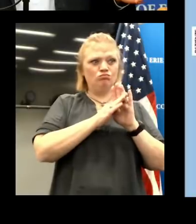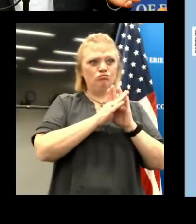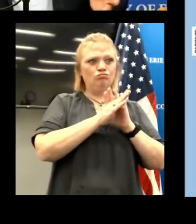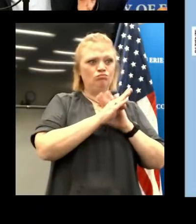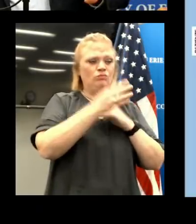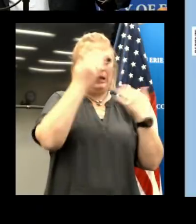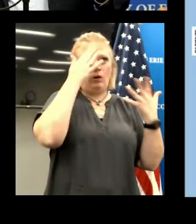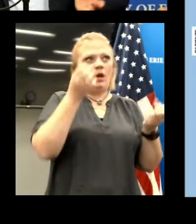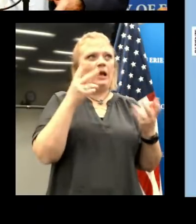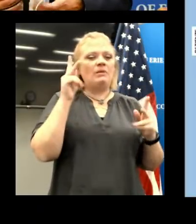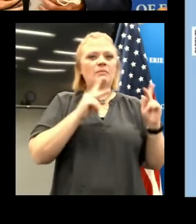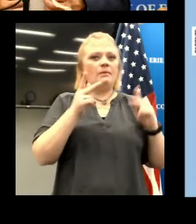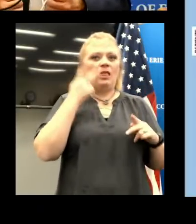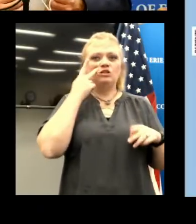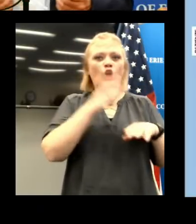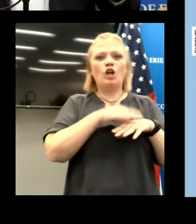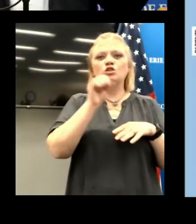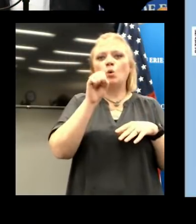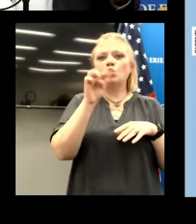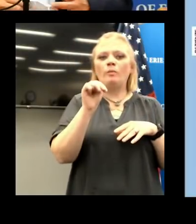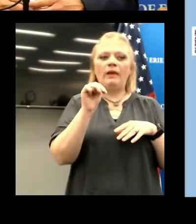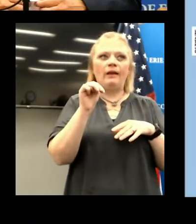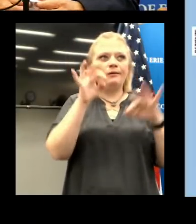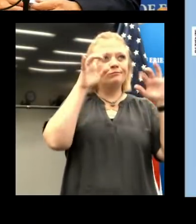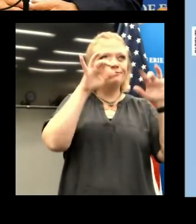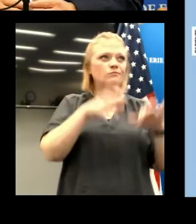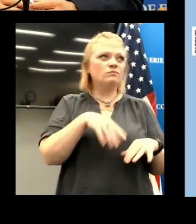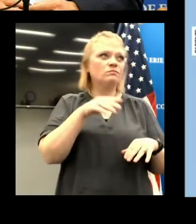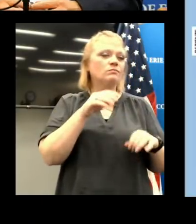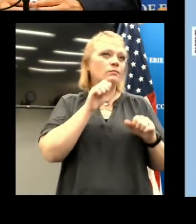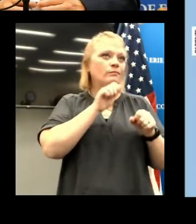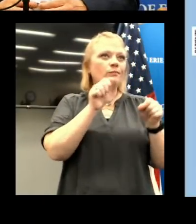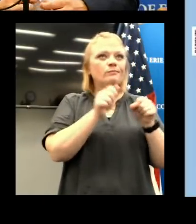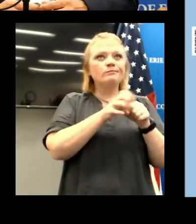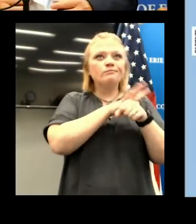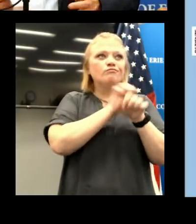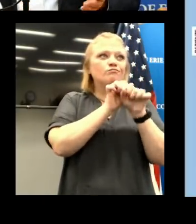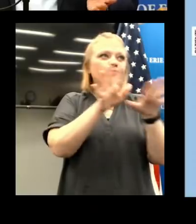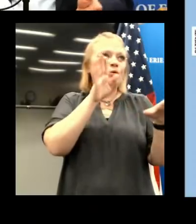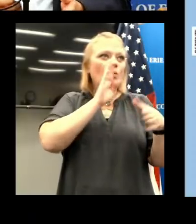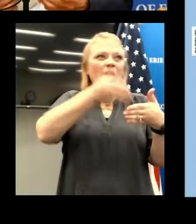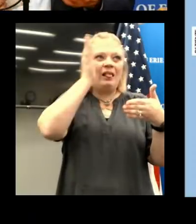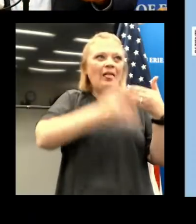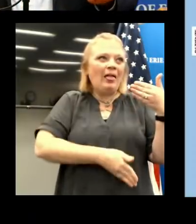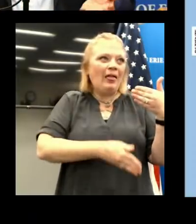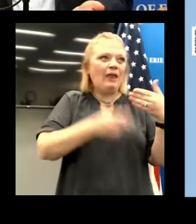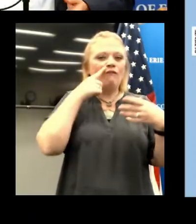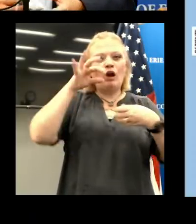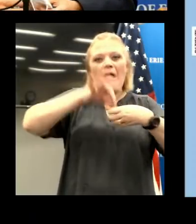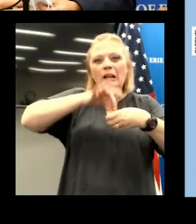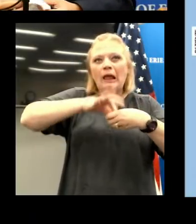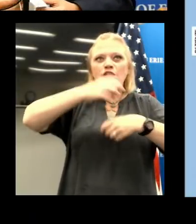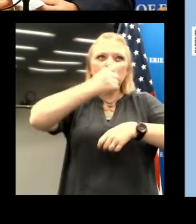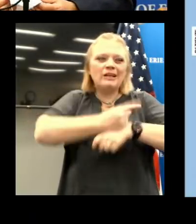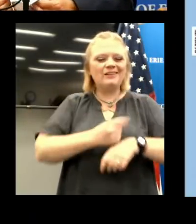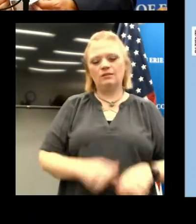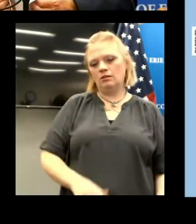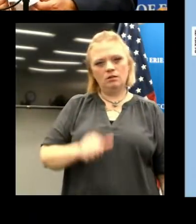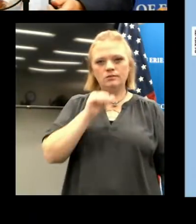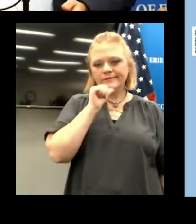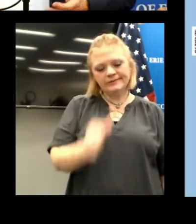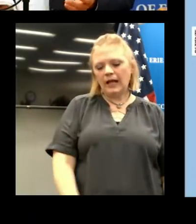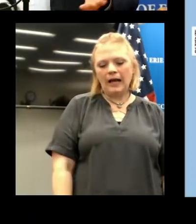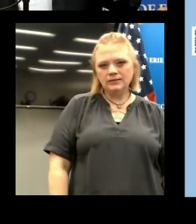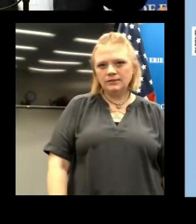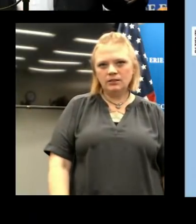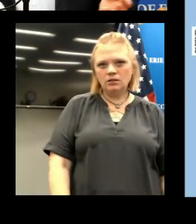people I saw on social media write, well, the pandemic's going to end as of Election Day. The pandemic is not ending as of Election Day.